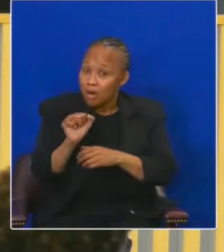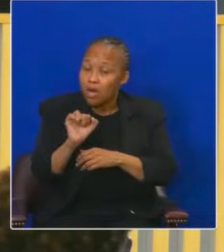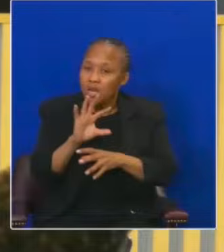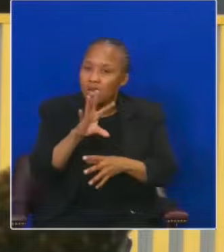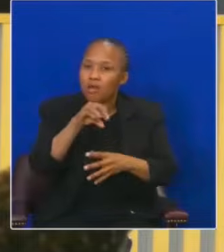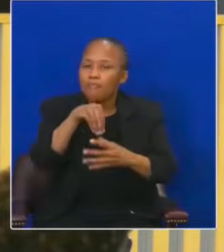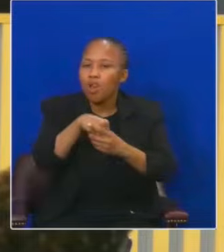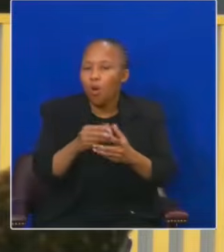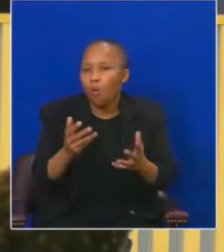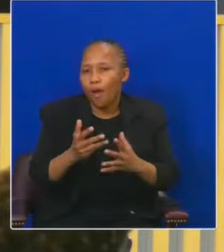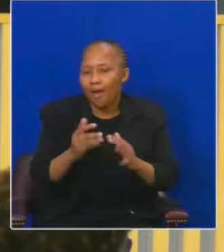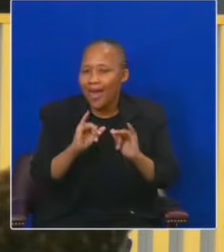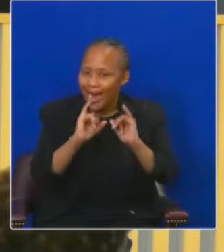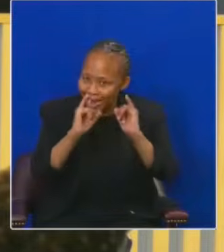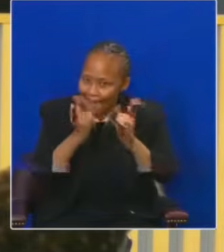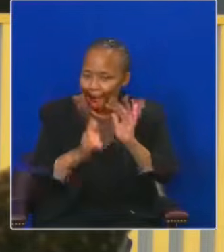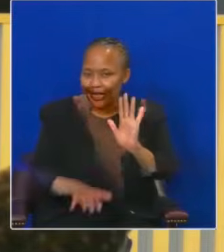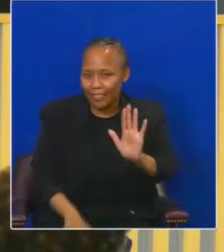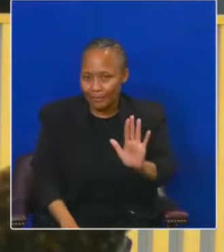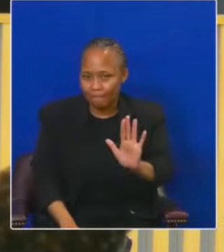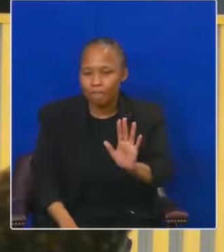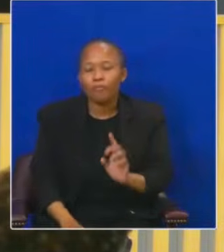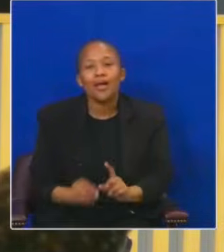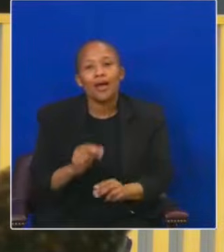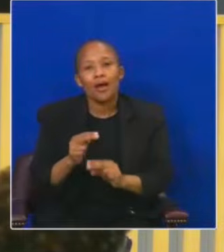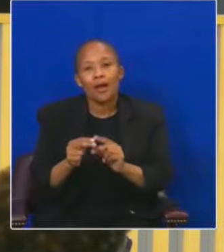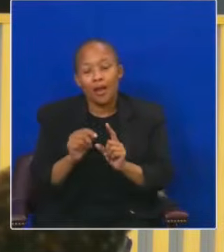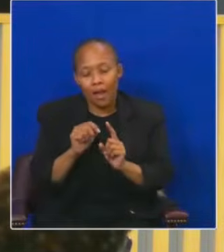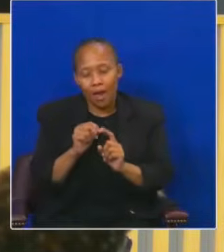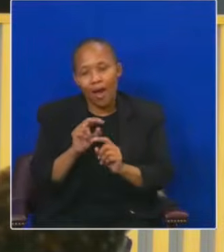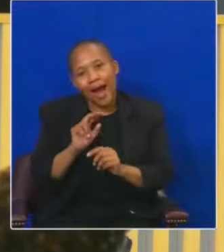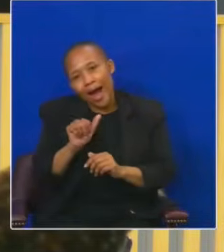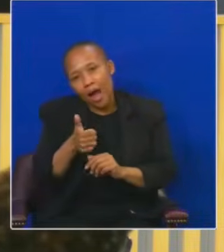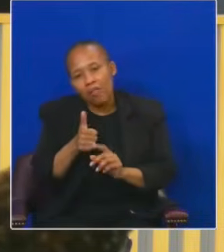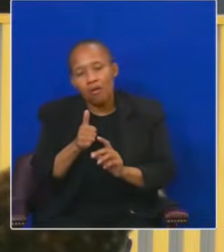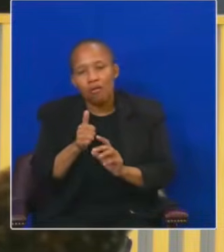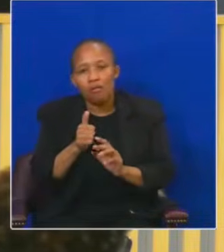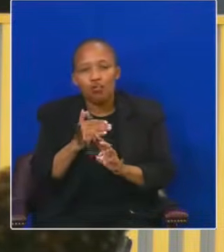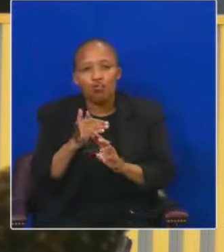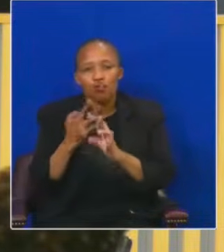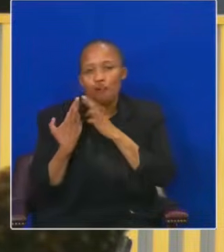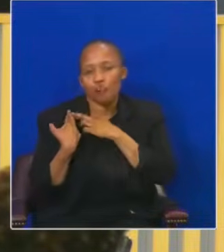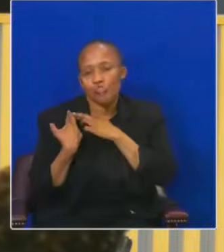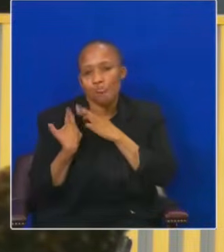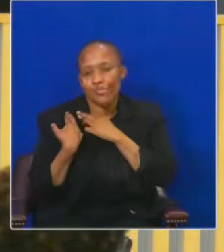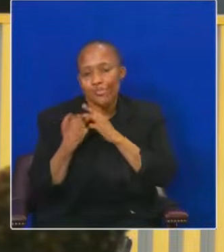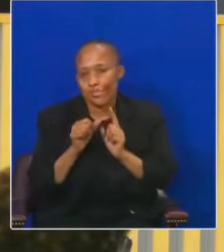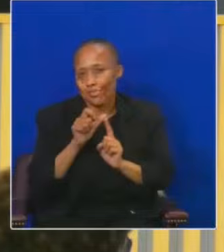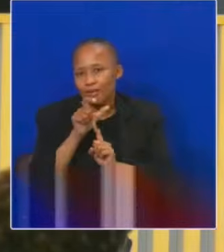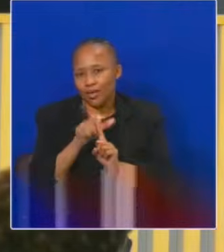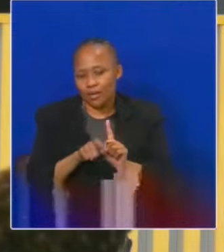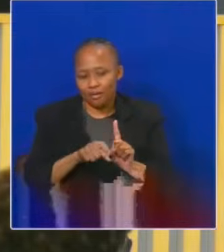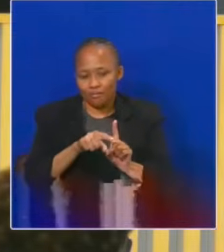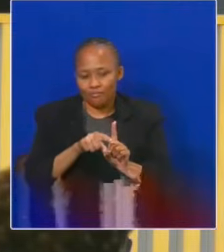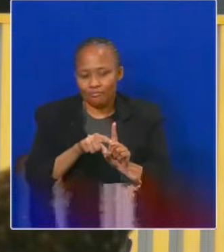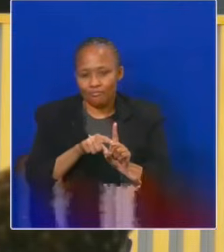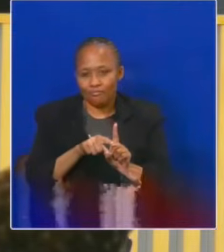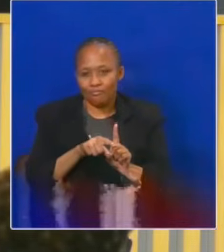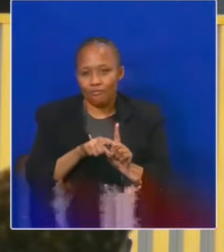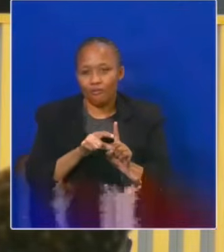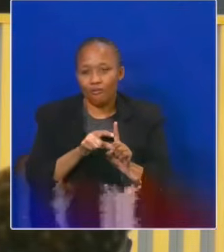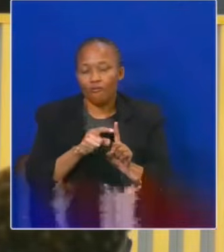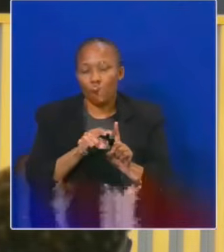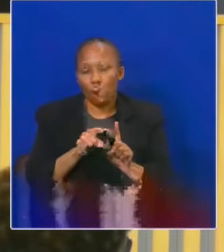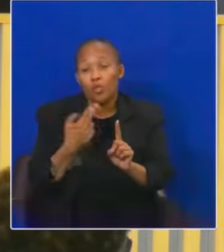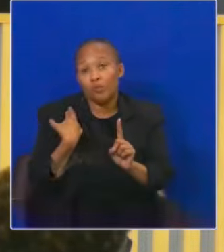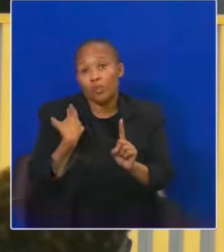One of his responsibility as the responsible person is that he is